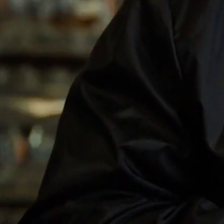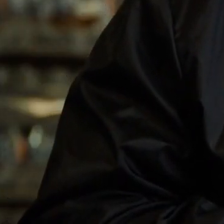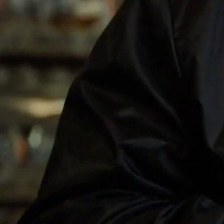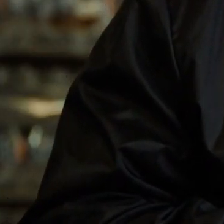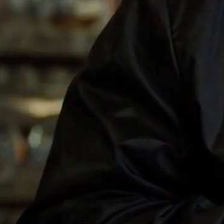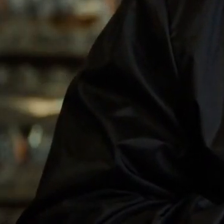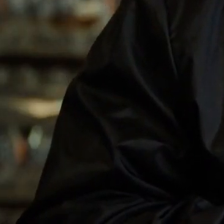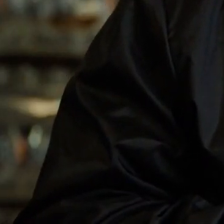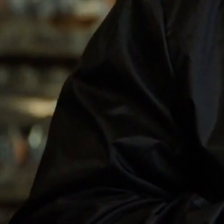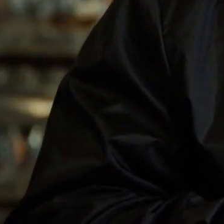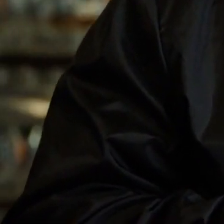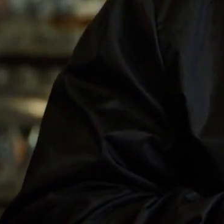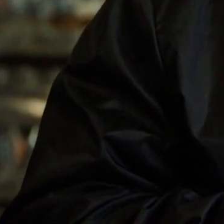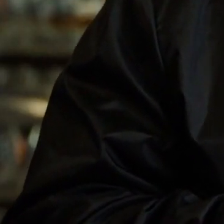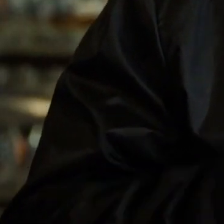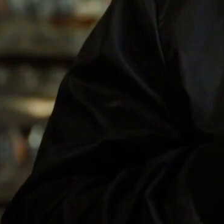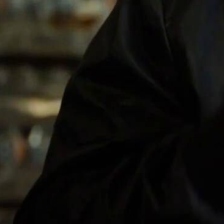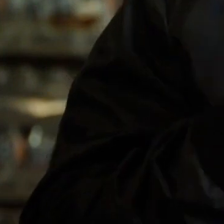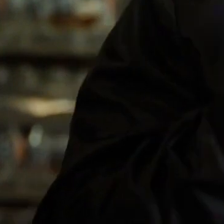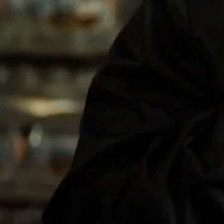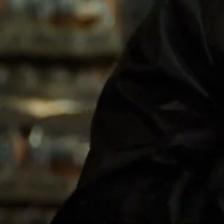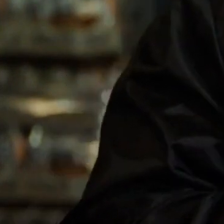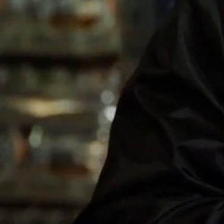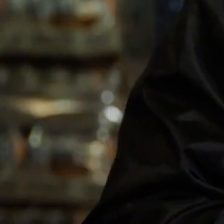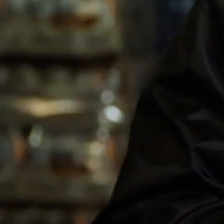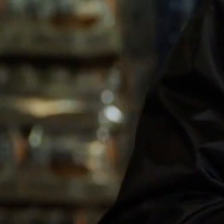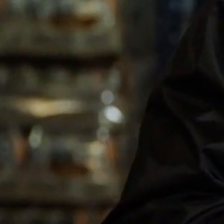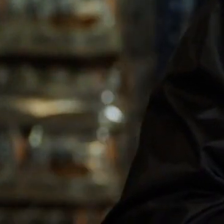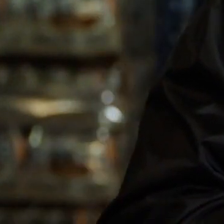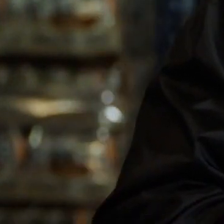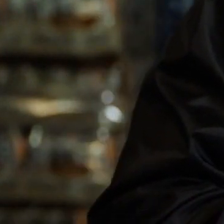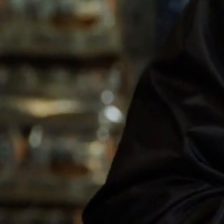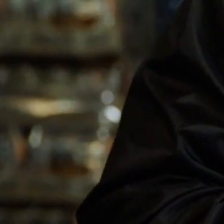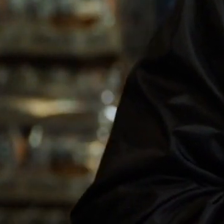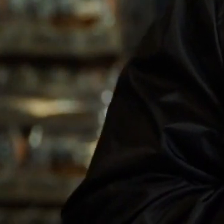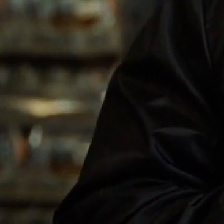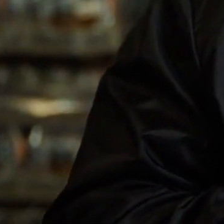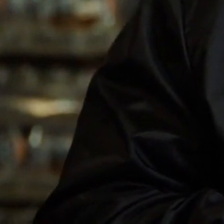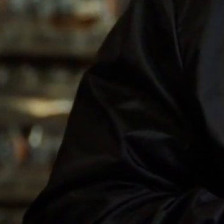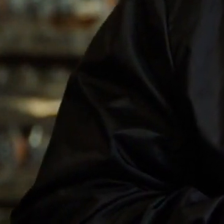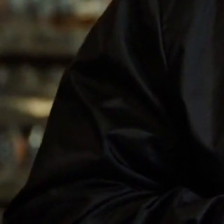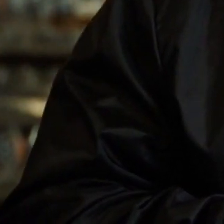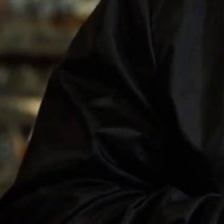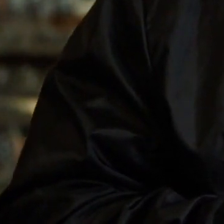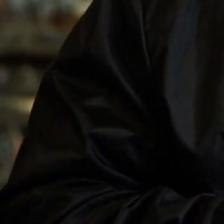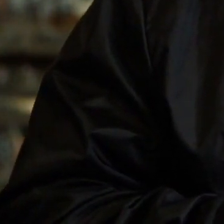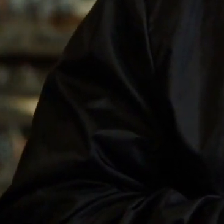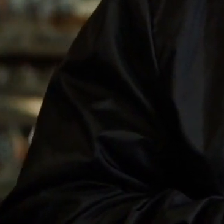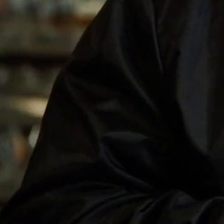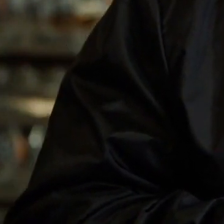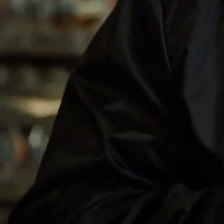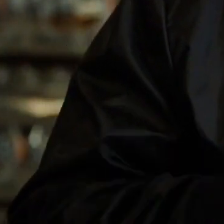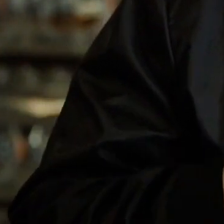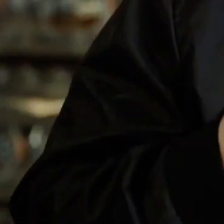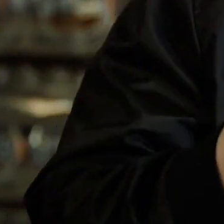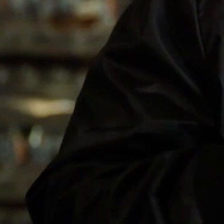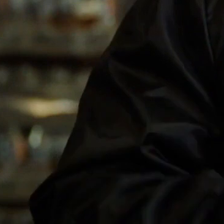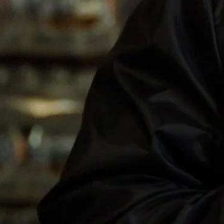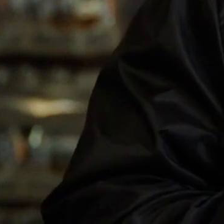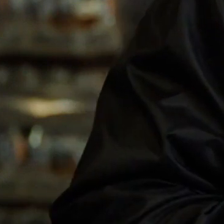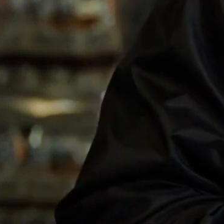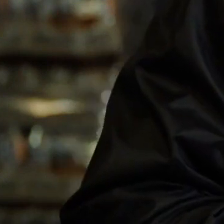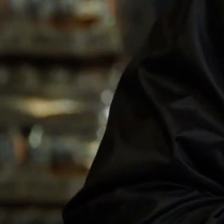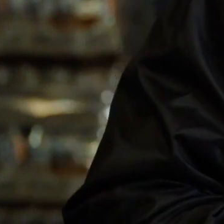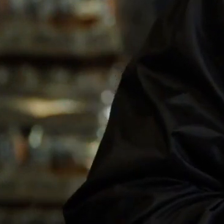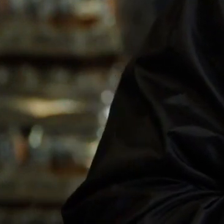helped make that possible. But we know that this isn't time for us to stop. At our distribution sites across the country, the line of